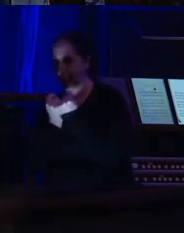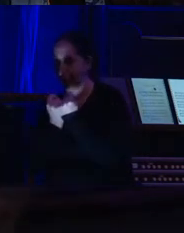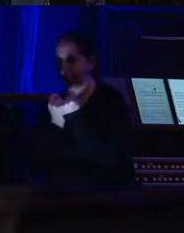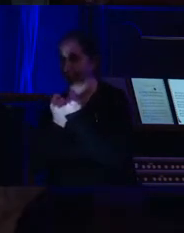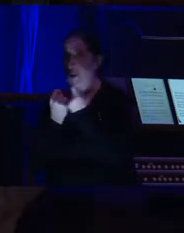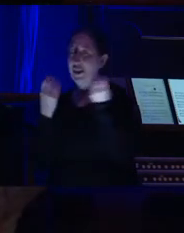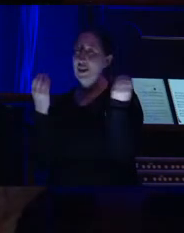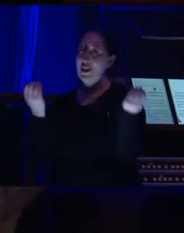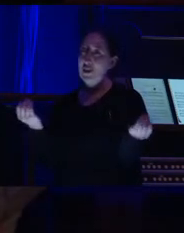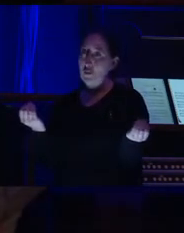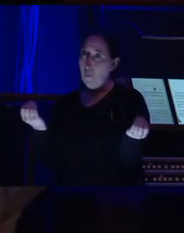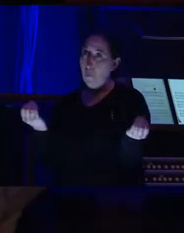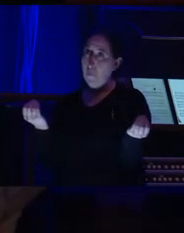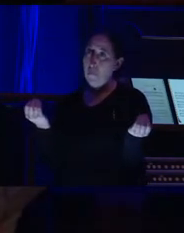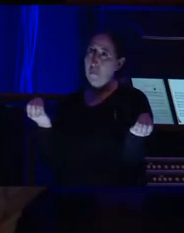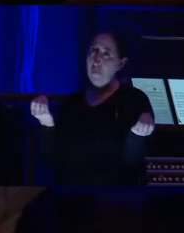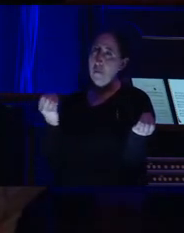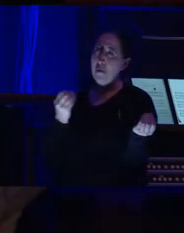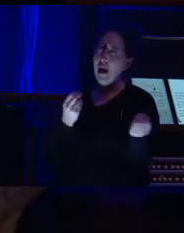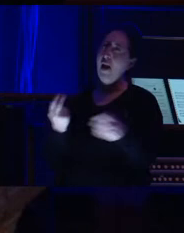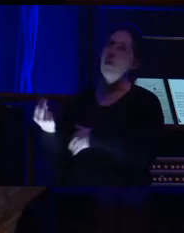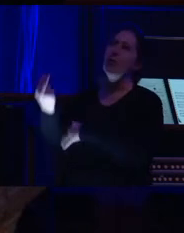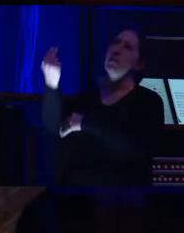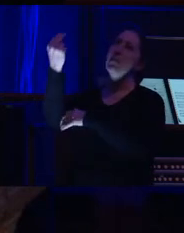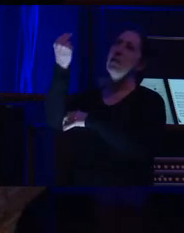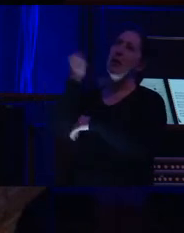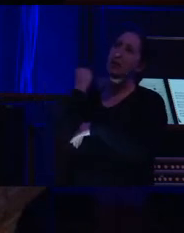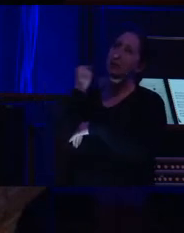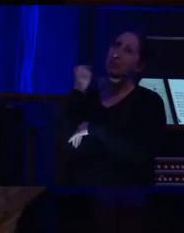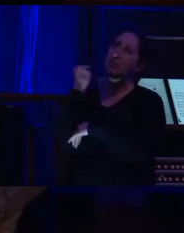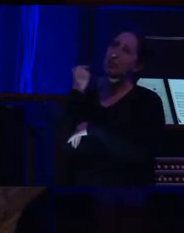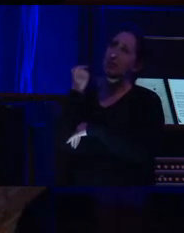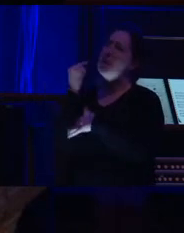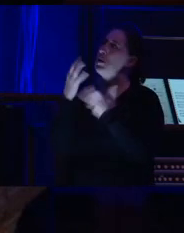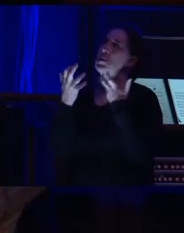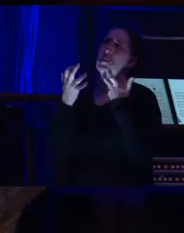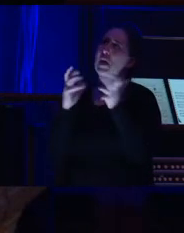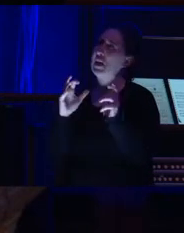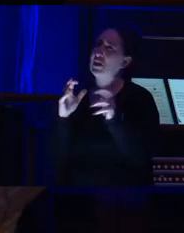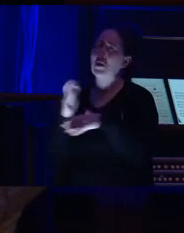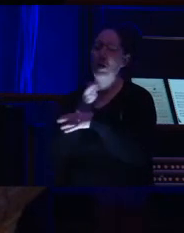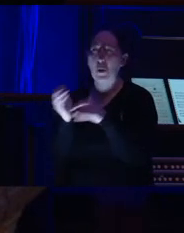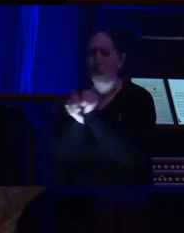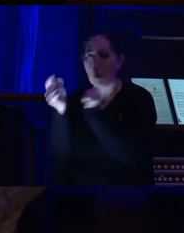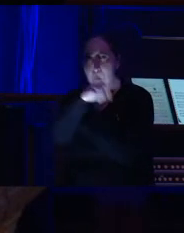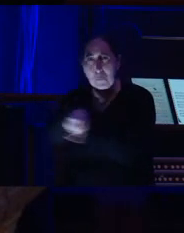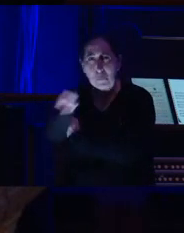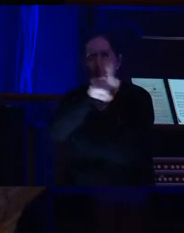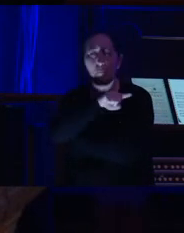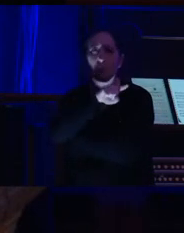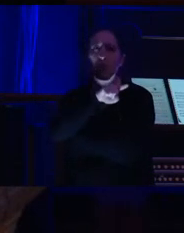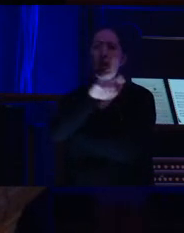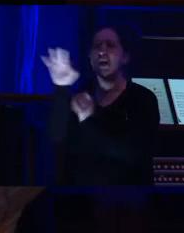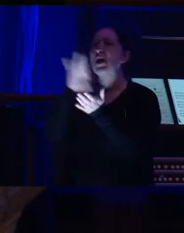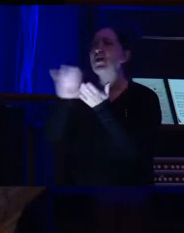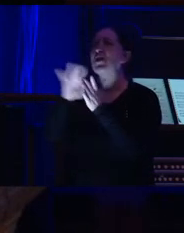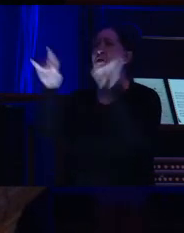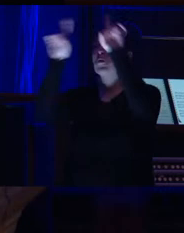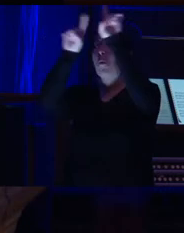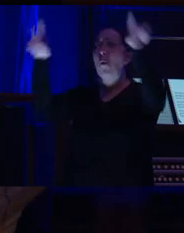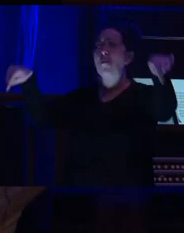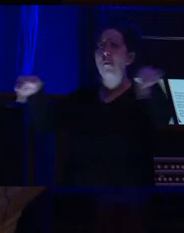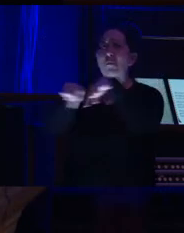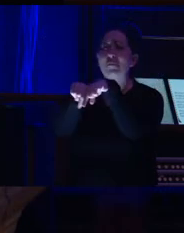So I will, somewhat reluctantly, share it with you. the scoreboard